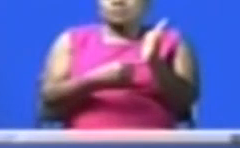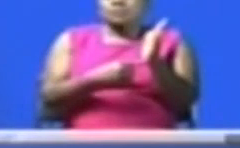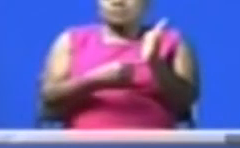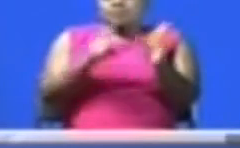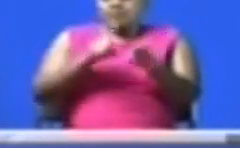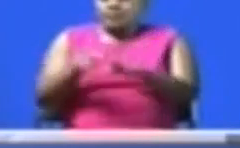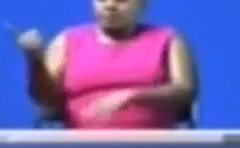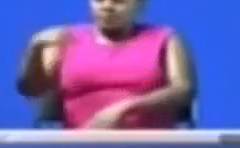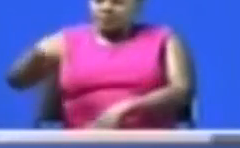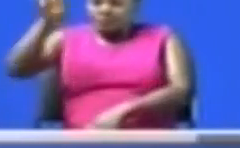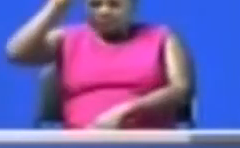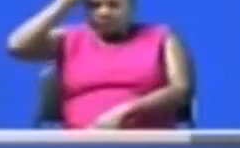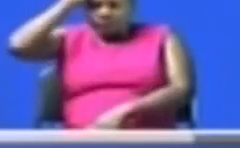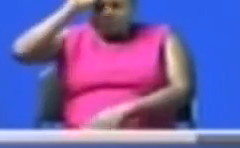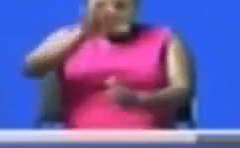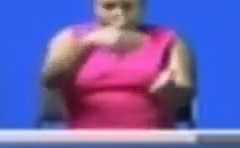Alipofika Eldoret